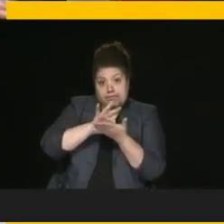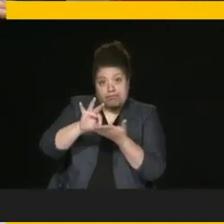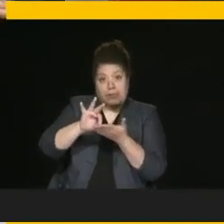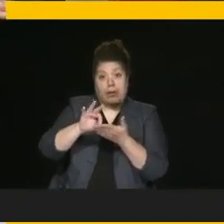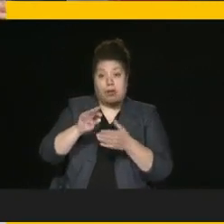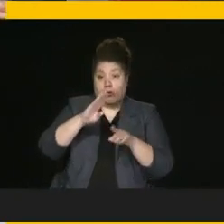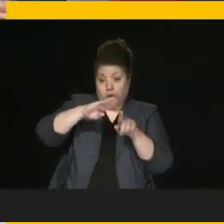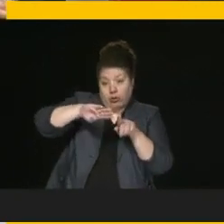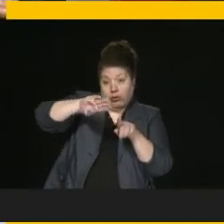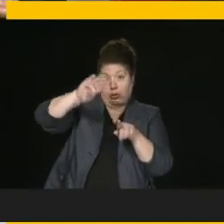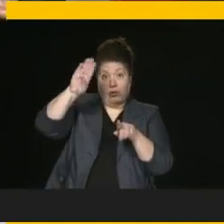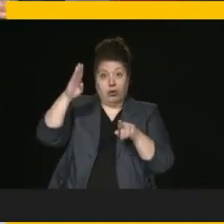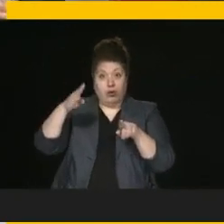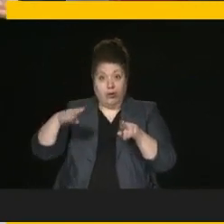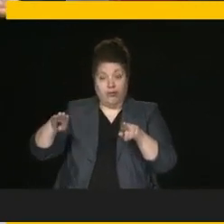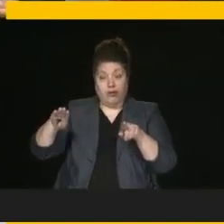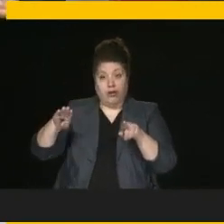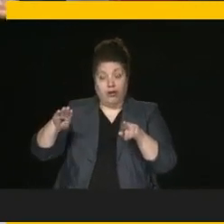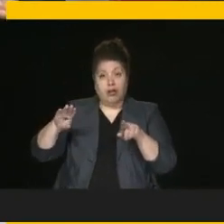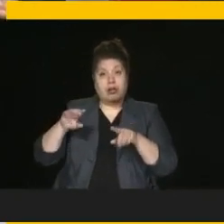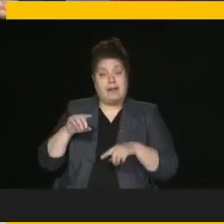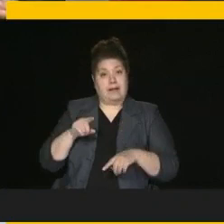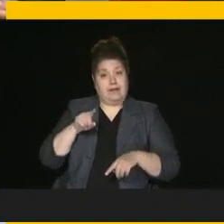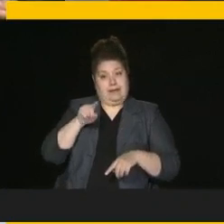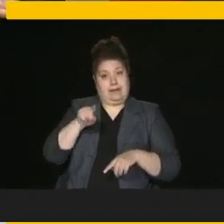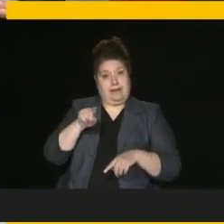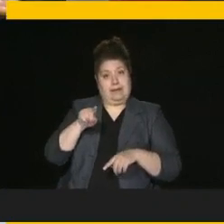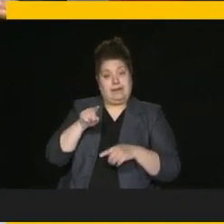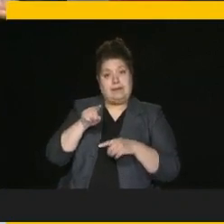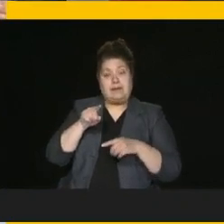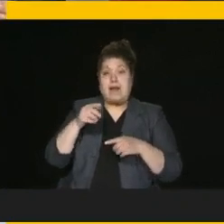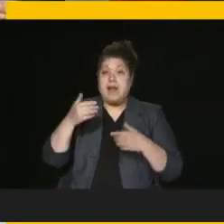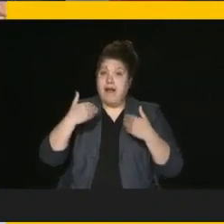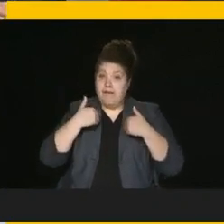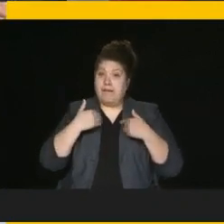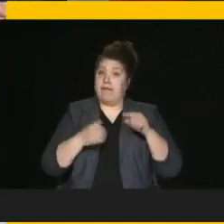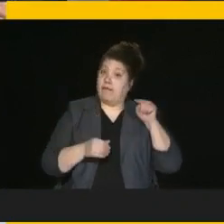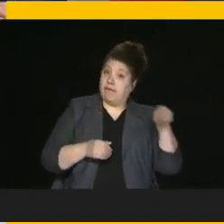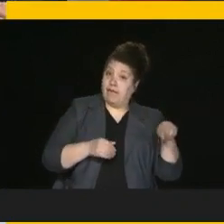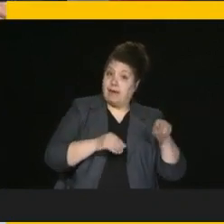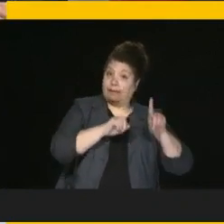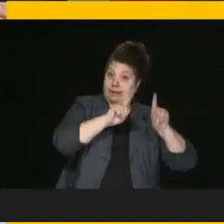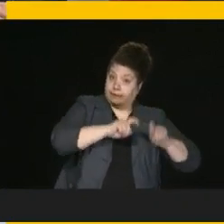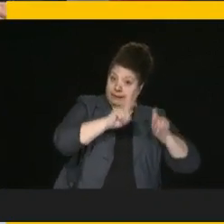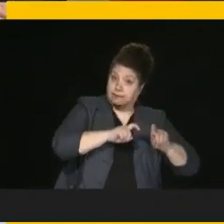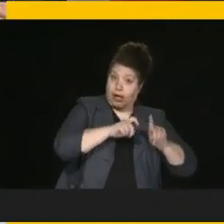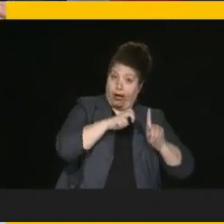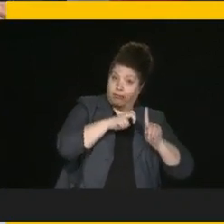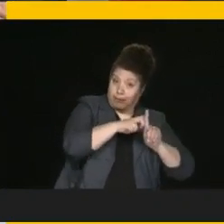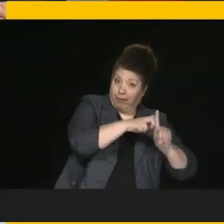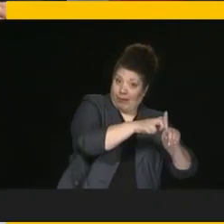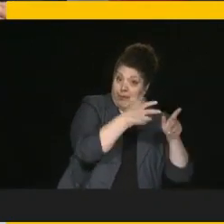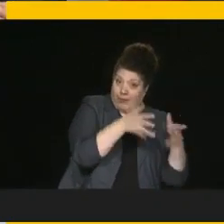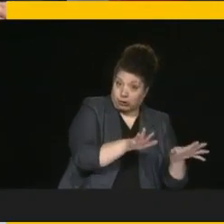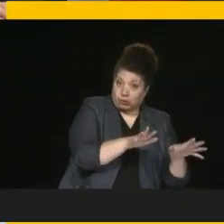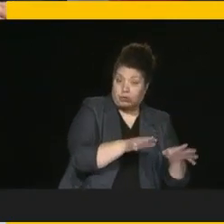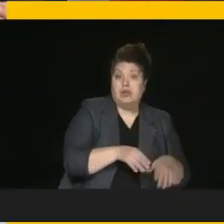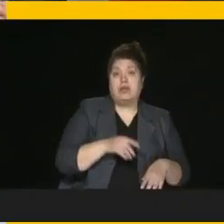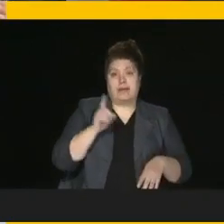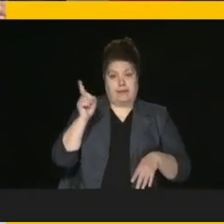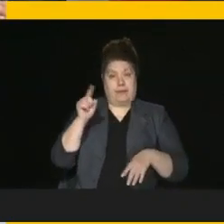they reflect tested cases, cases that have been identified, and Quebec has done a very good job